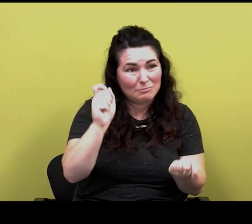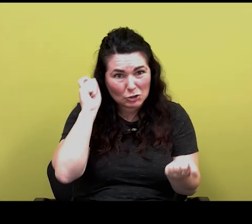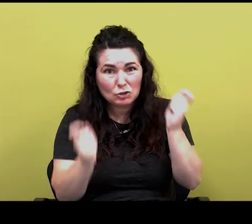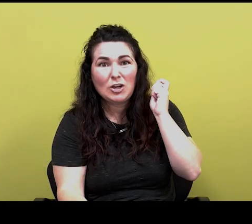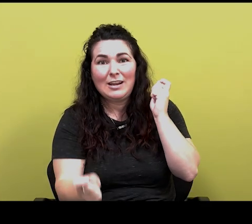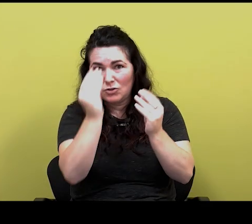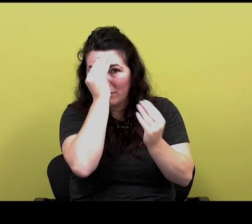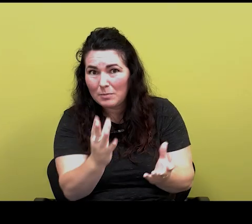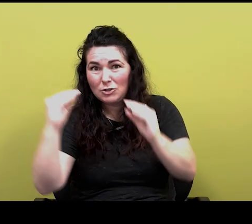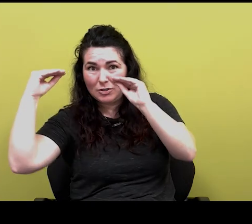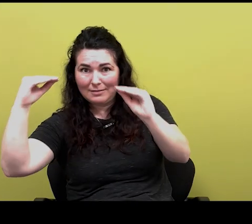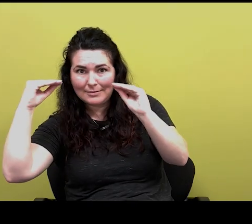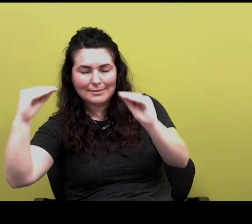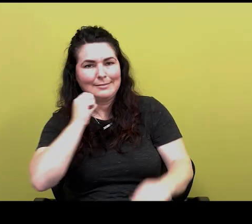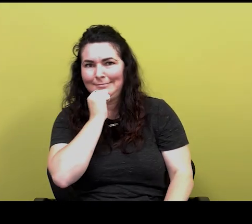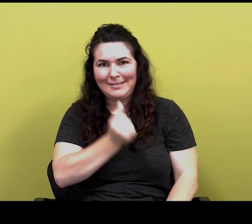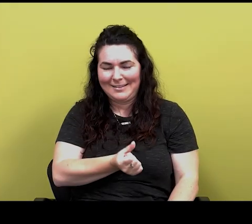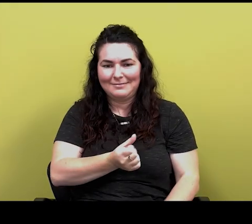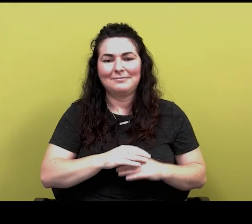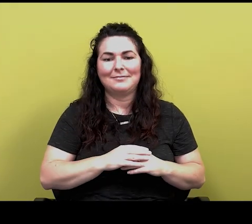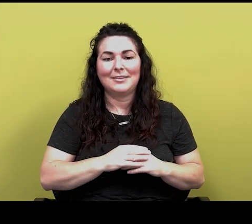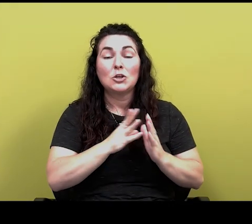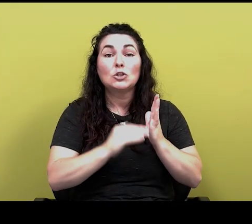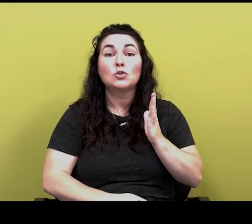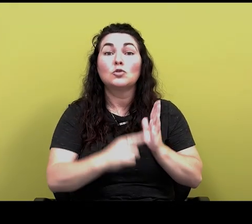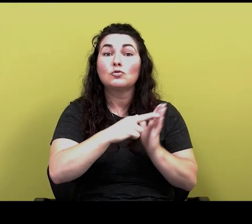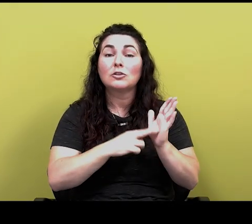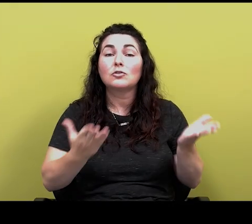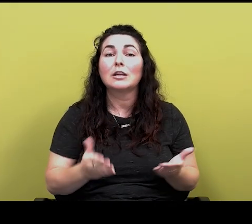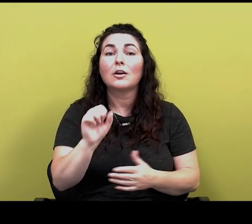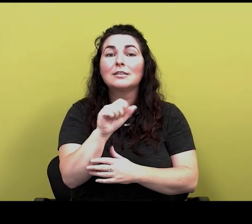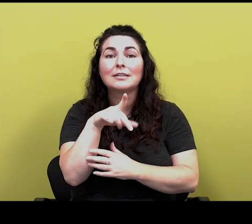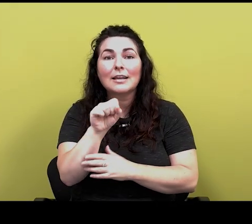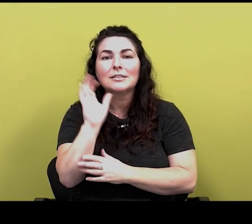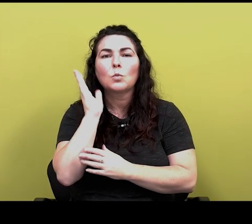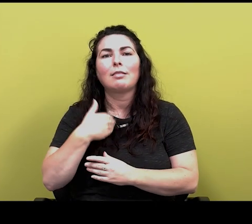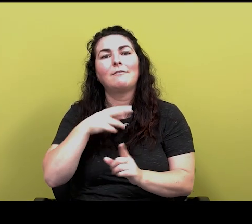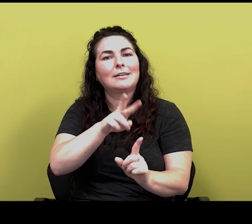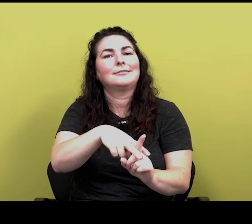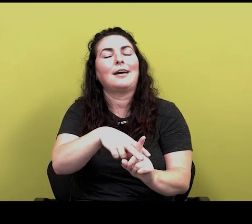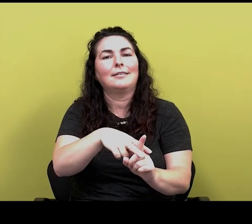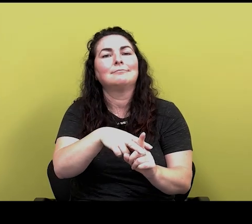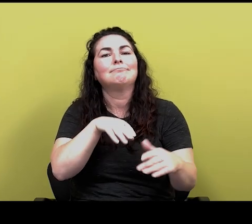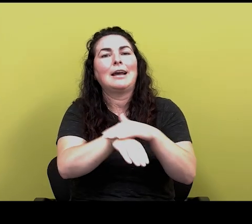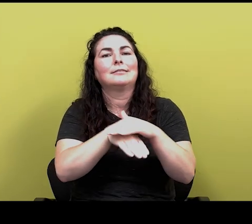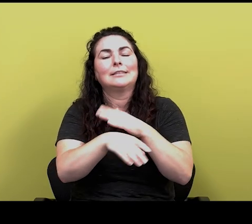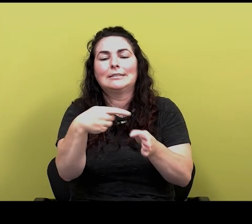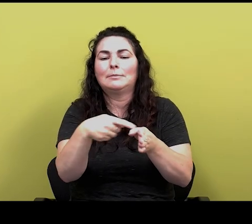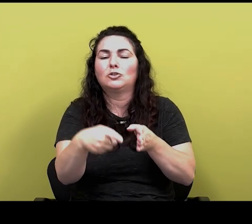advising, coaching, and tutoring to succeed. Students registered with SLDS will also have an assigned access specialist.